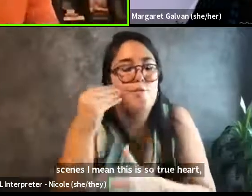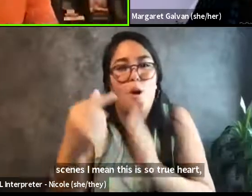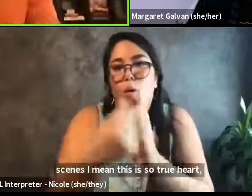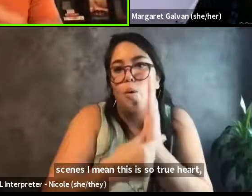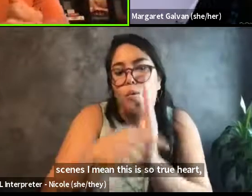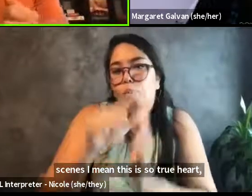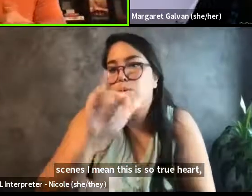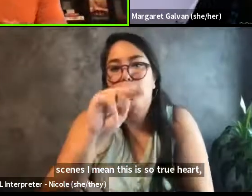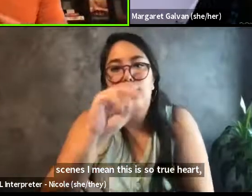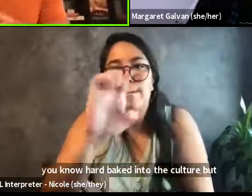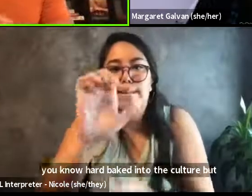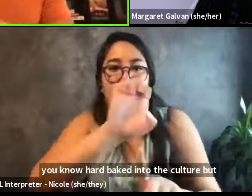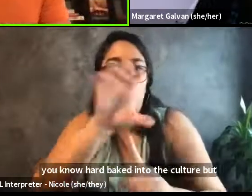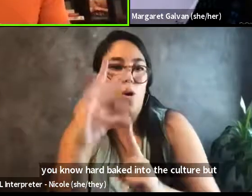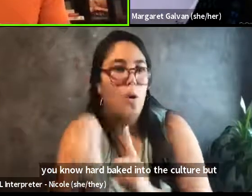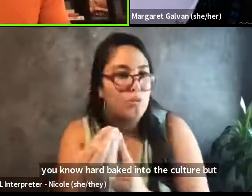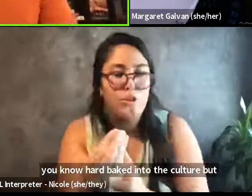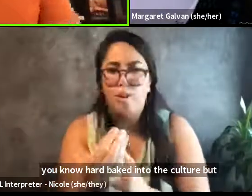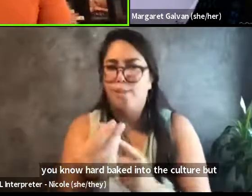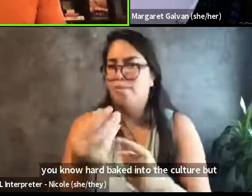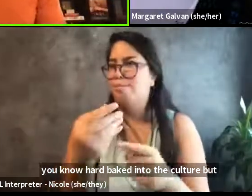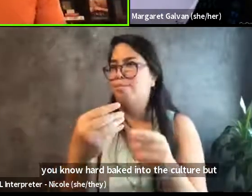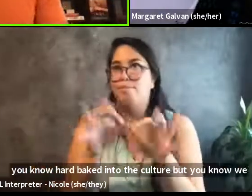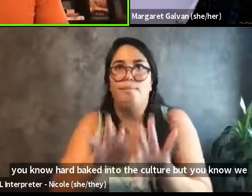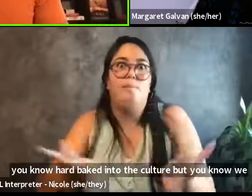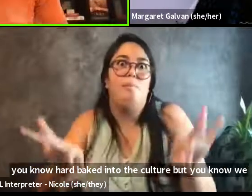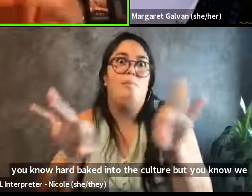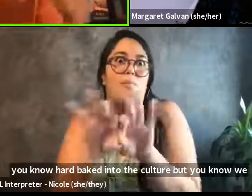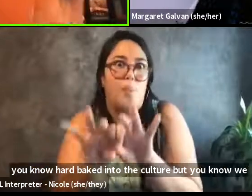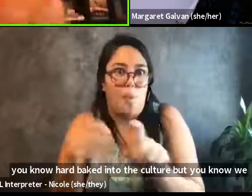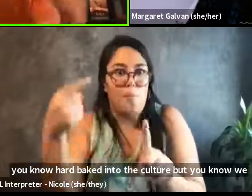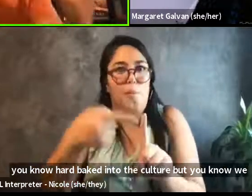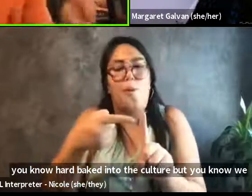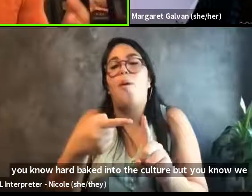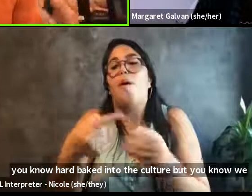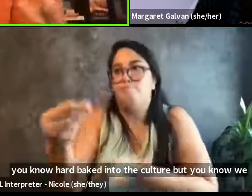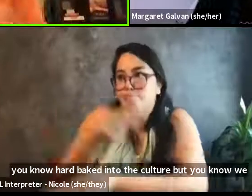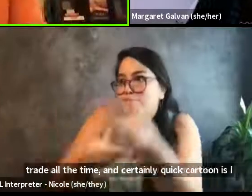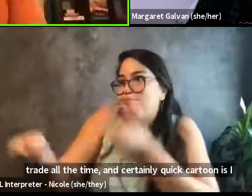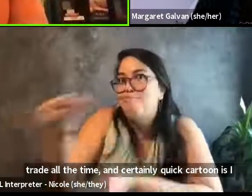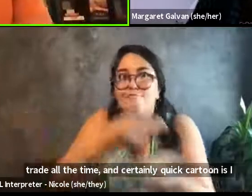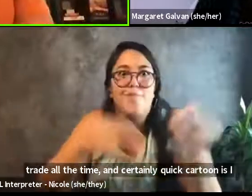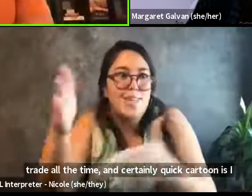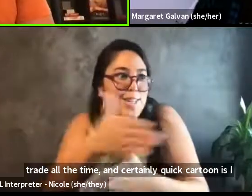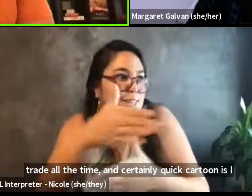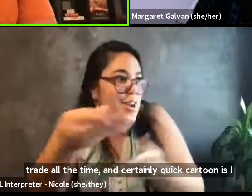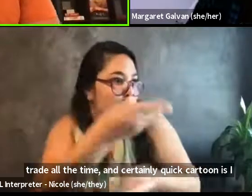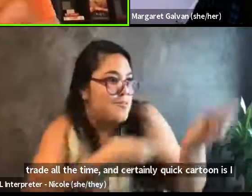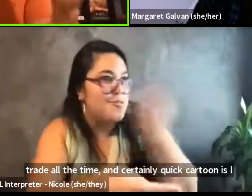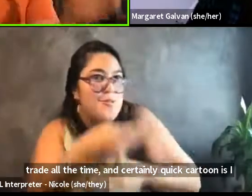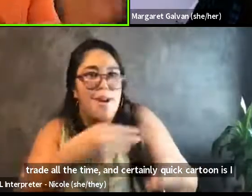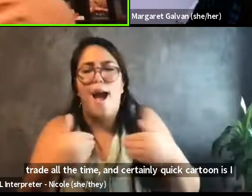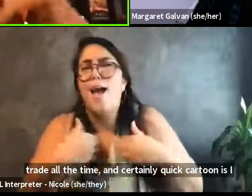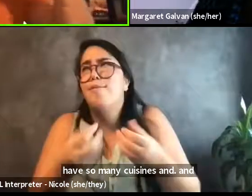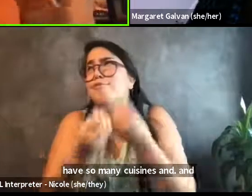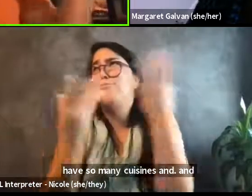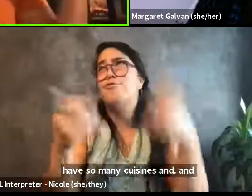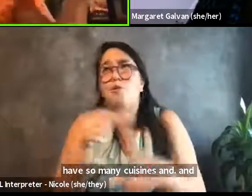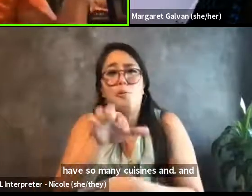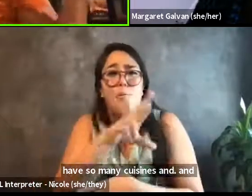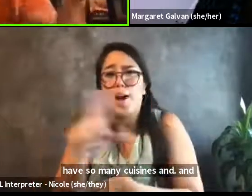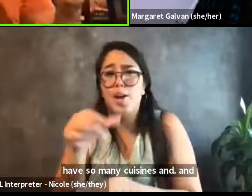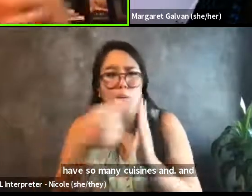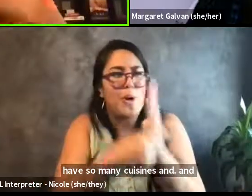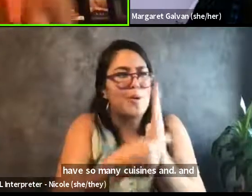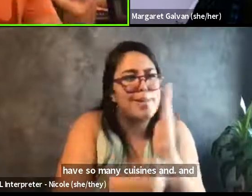zine culture, but, you we trade all the time and certainly queer cartoonists, I have so many queer zines and, um, and many comics and,